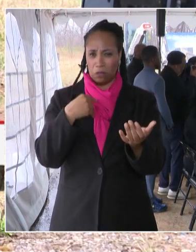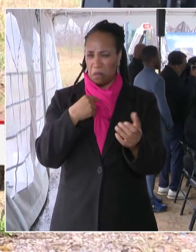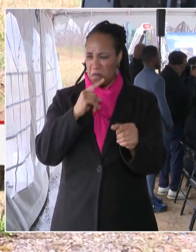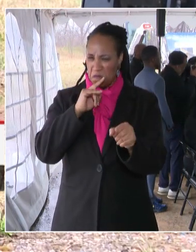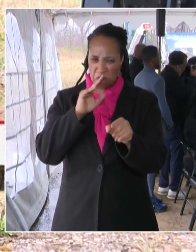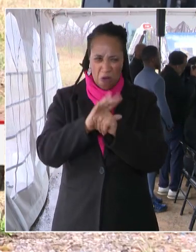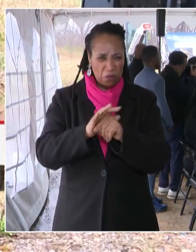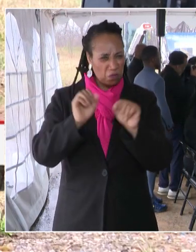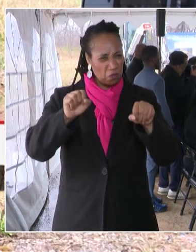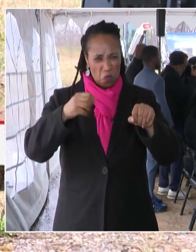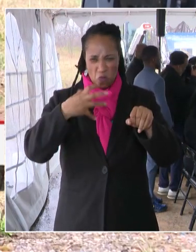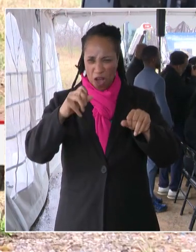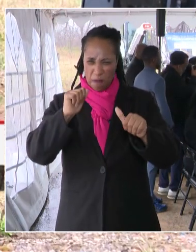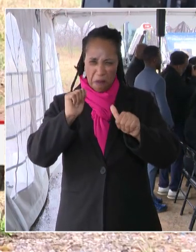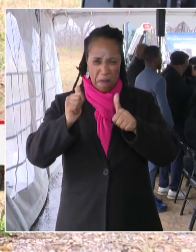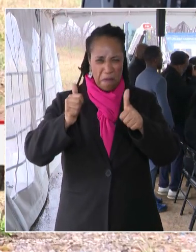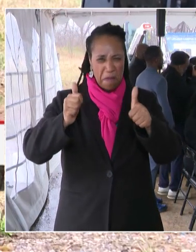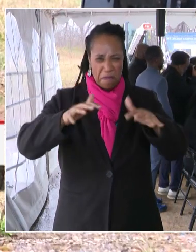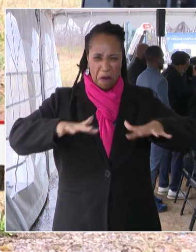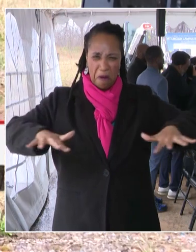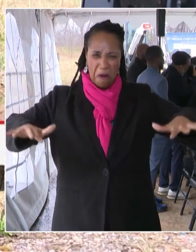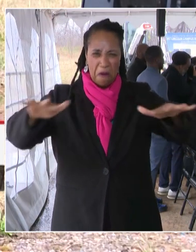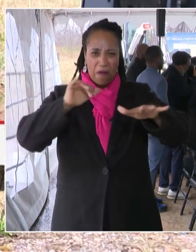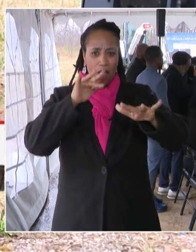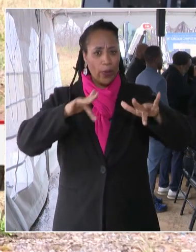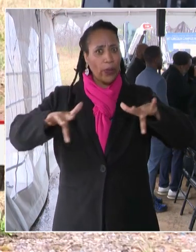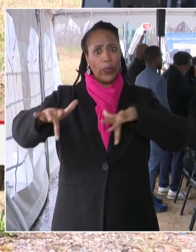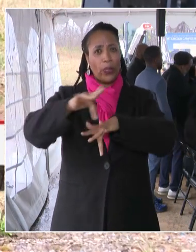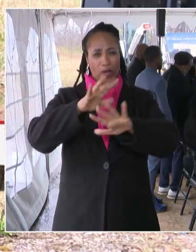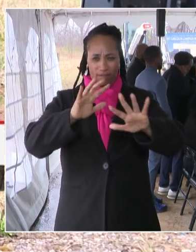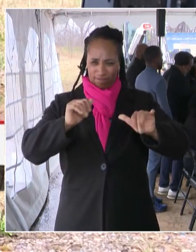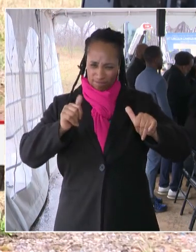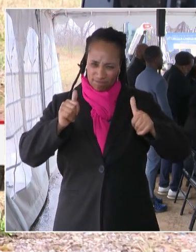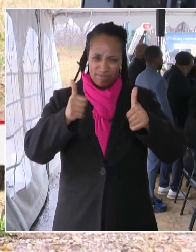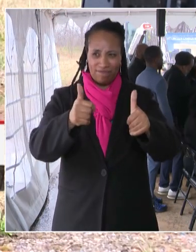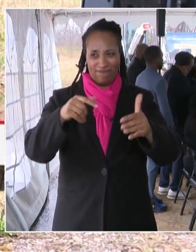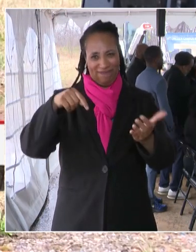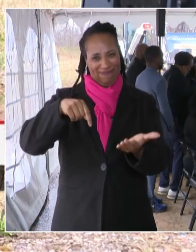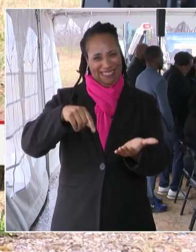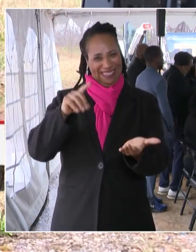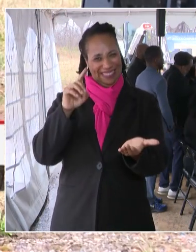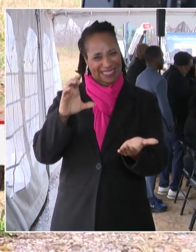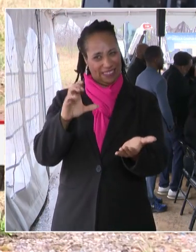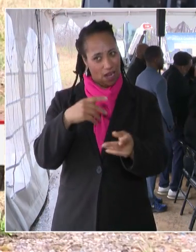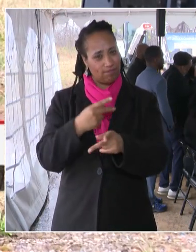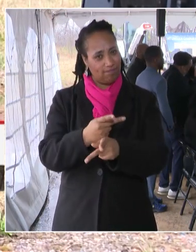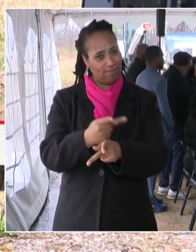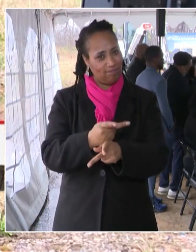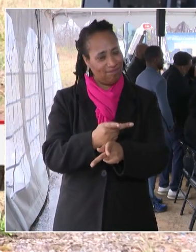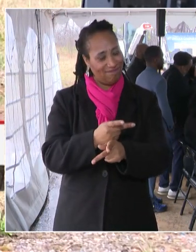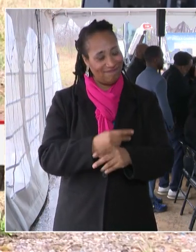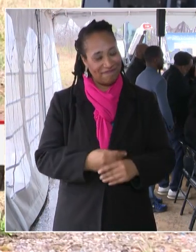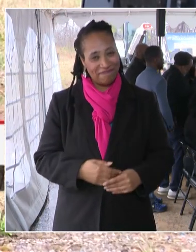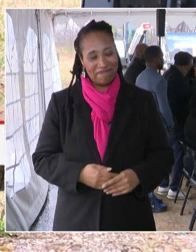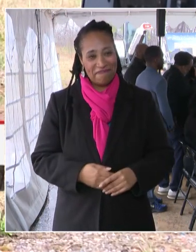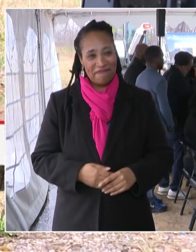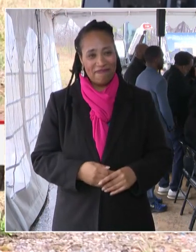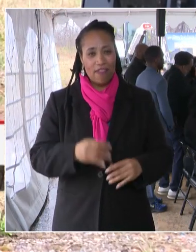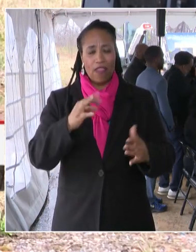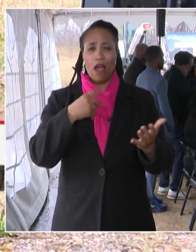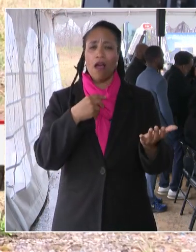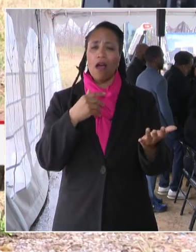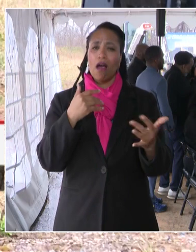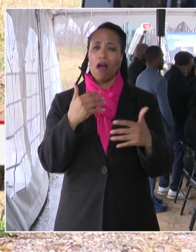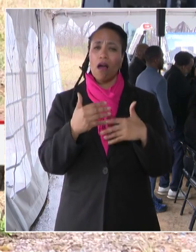of Columbia. And it's funny, I had this conversation recently with some newer council members, and I told them we've been working on this